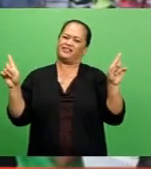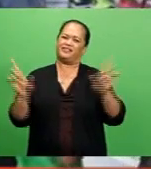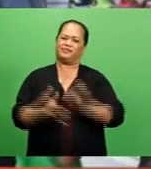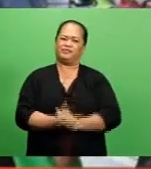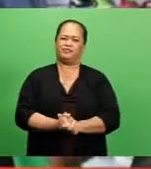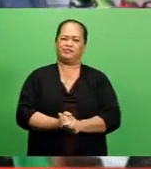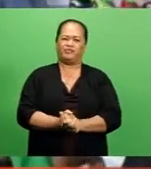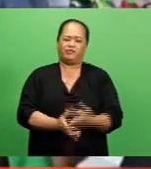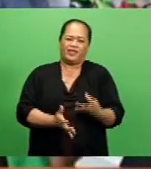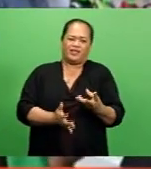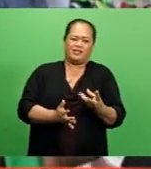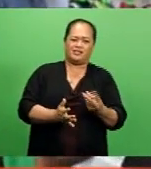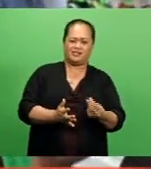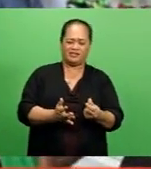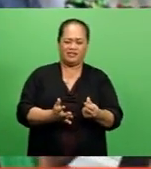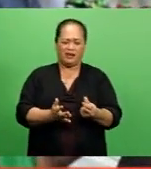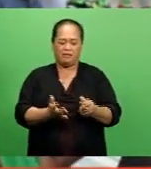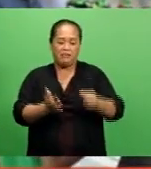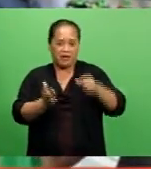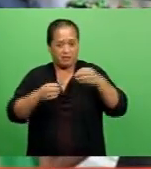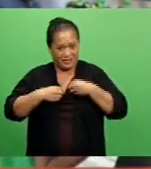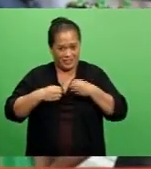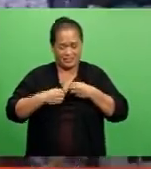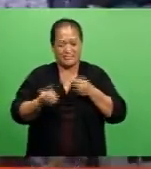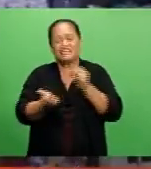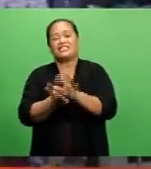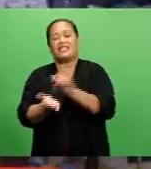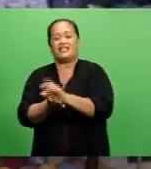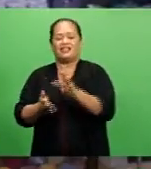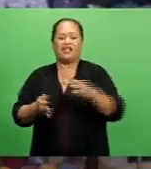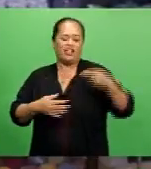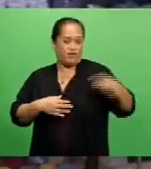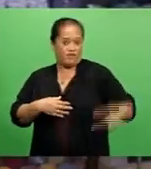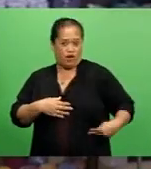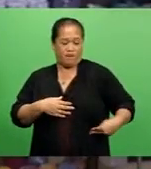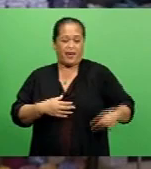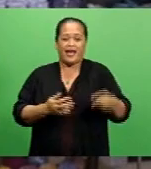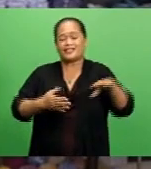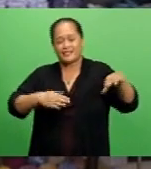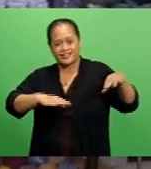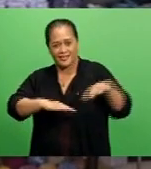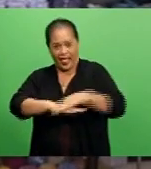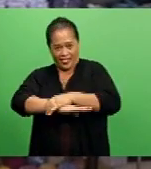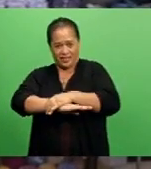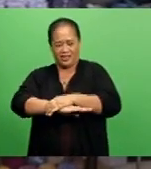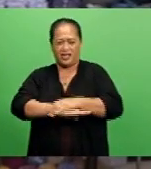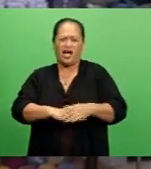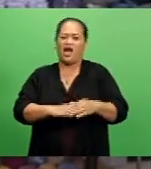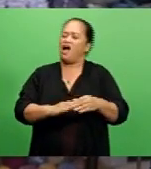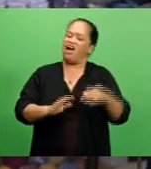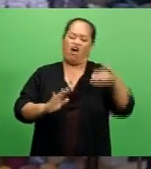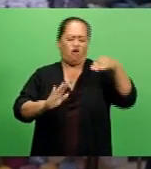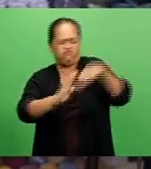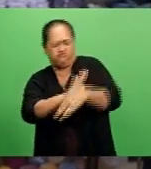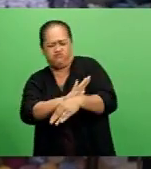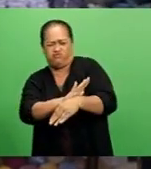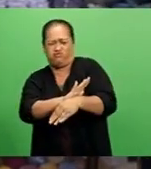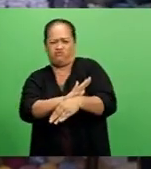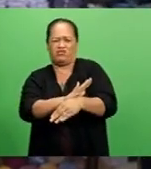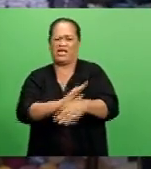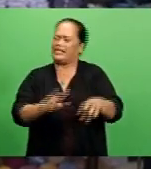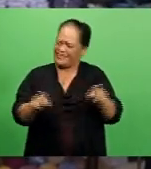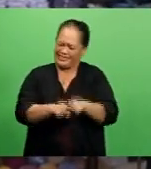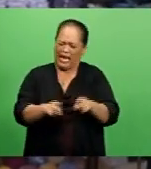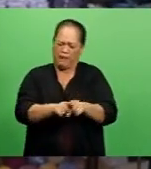businesses that sell school sandals and uniform says they have recorded a massive drop in the sales this year as opposed